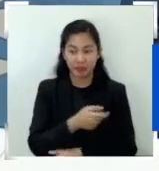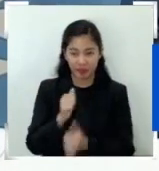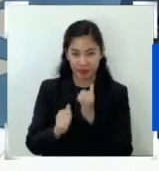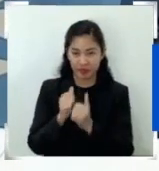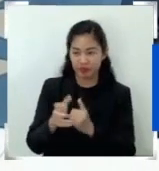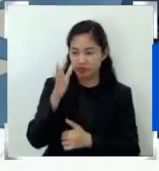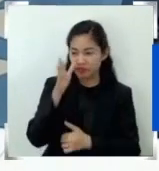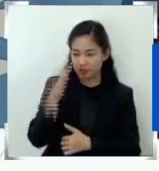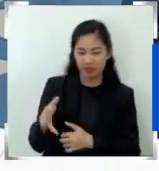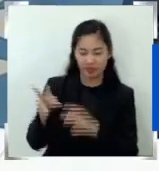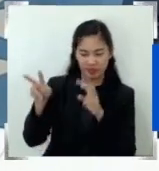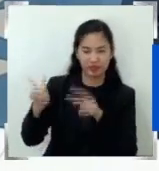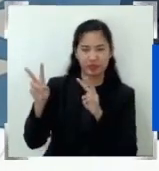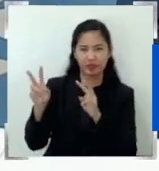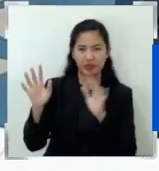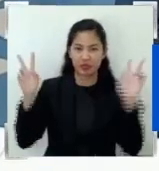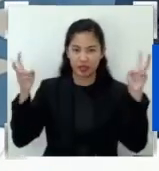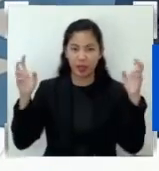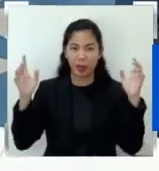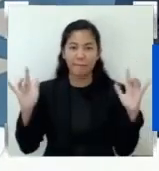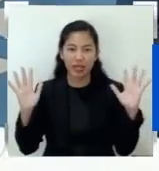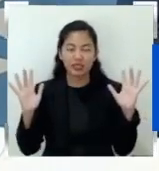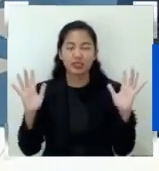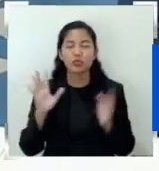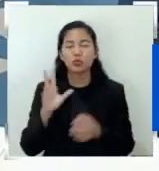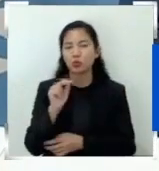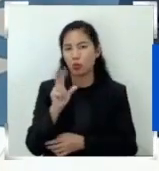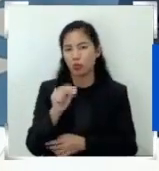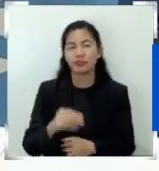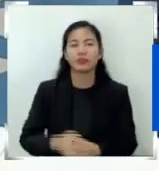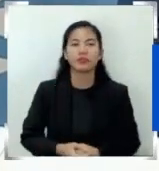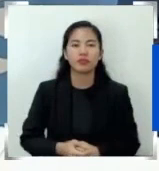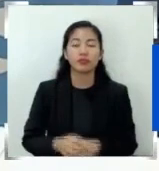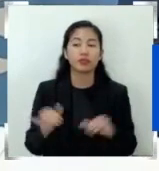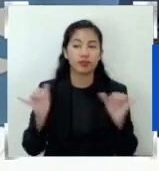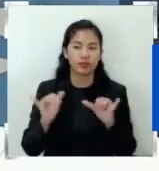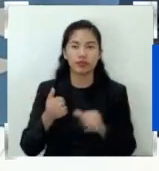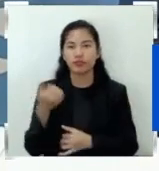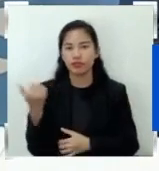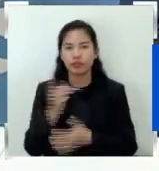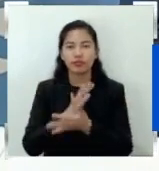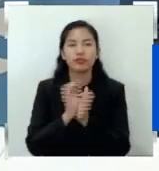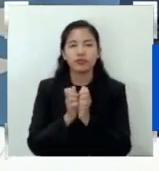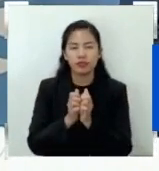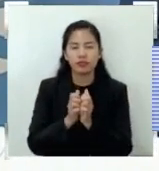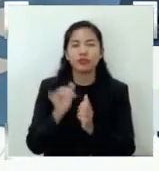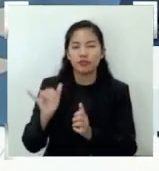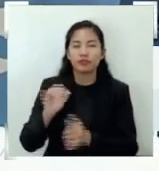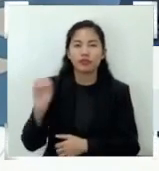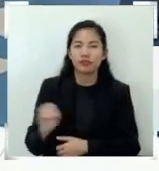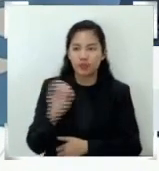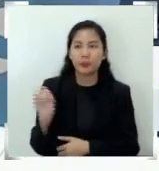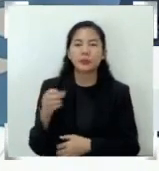as mild. Just like previous variants, Omicron is hospitalizing people